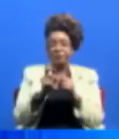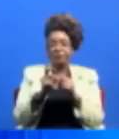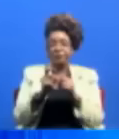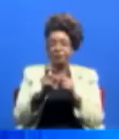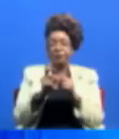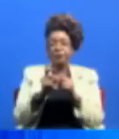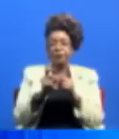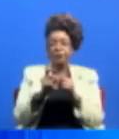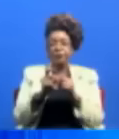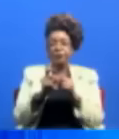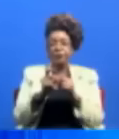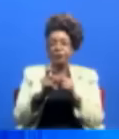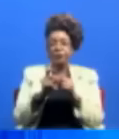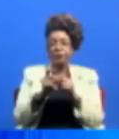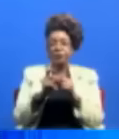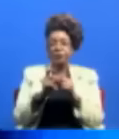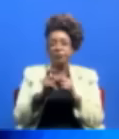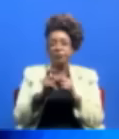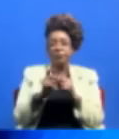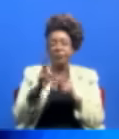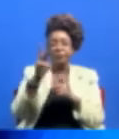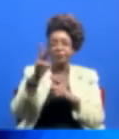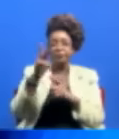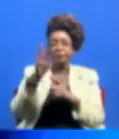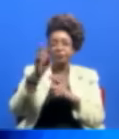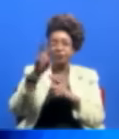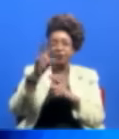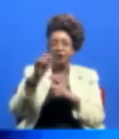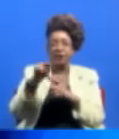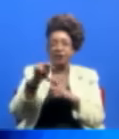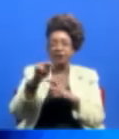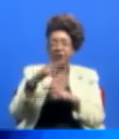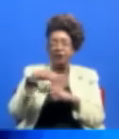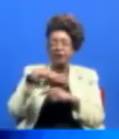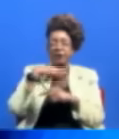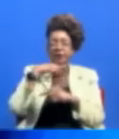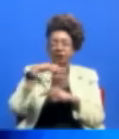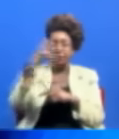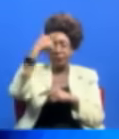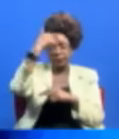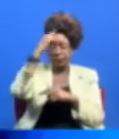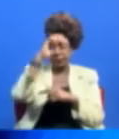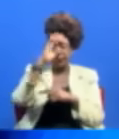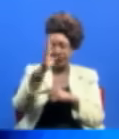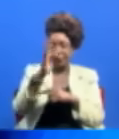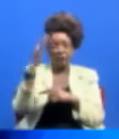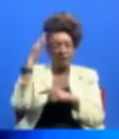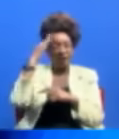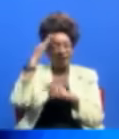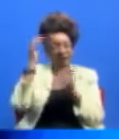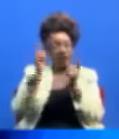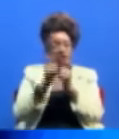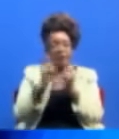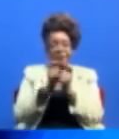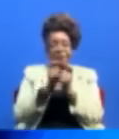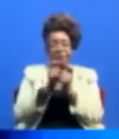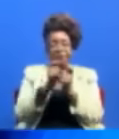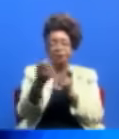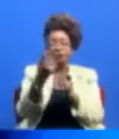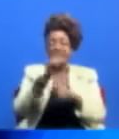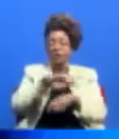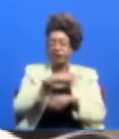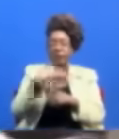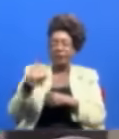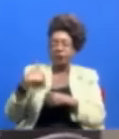The late world marathon record holder Kelvin Kiptum died due to severe head injuries following a road accident. Chief government pathologist